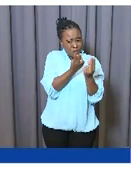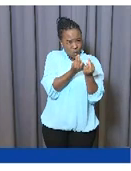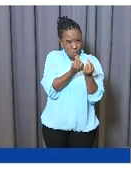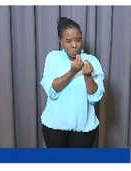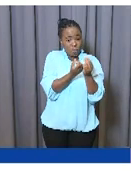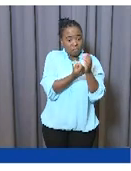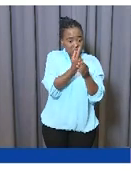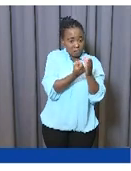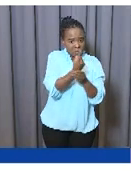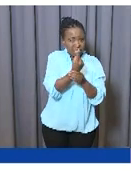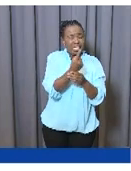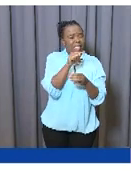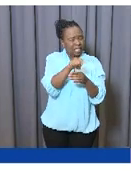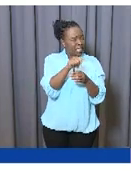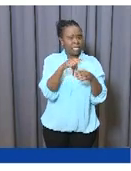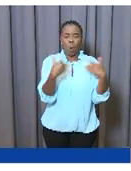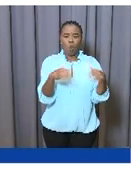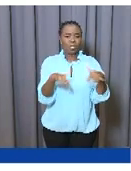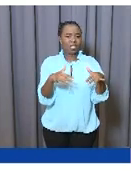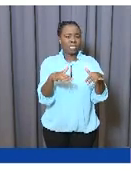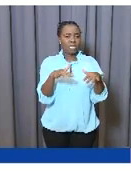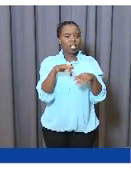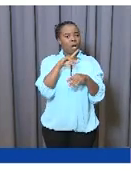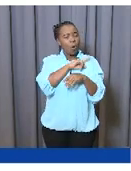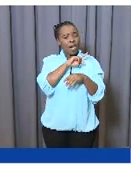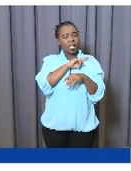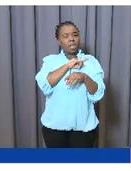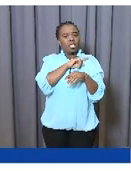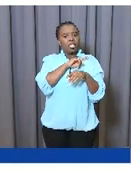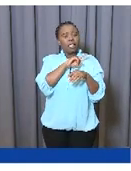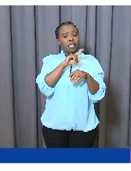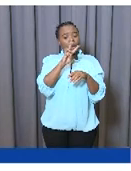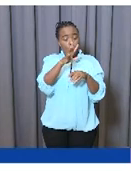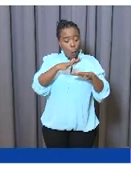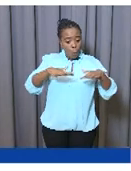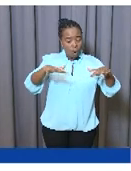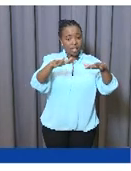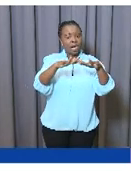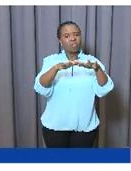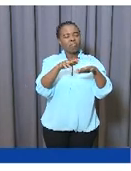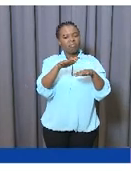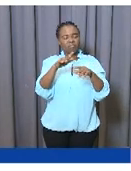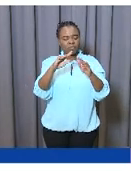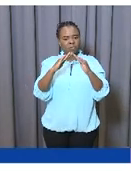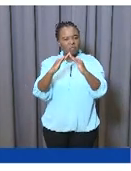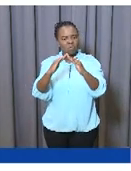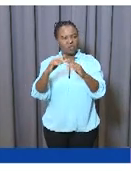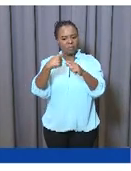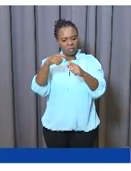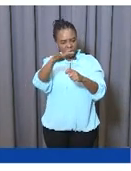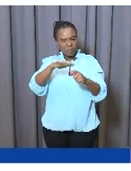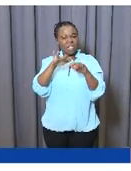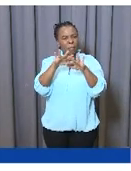five new cases is five a lot. When we look at the nature of the ward, the nature of the settlement, and the